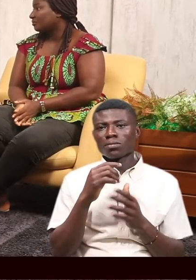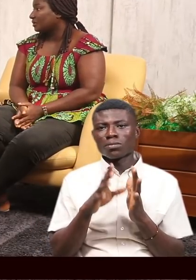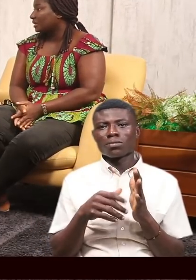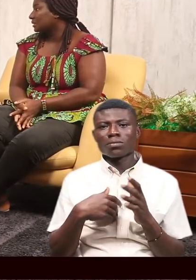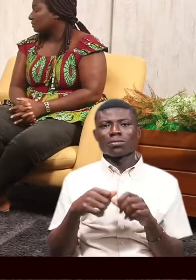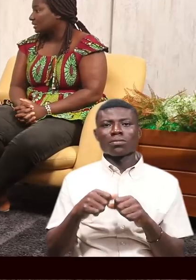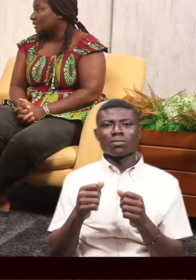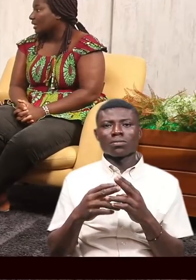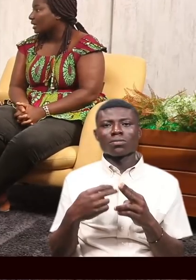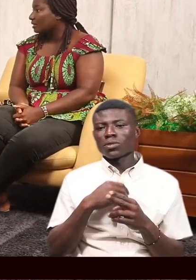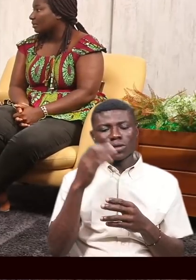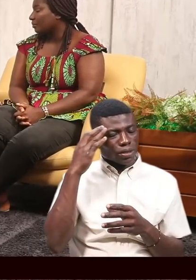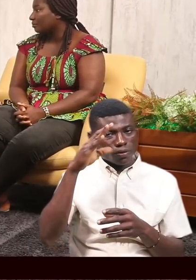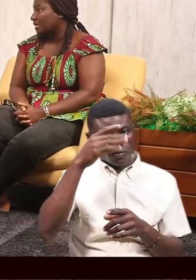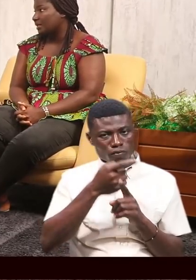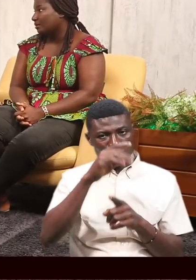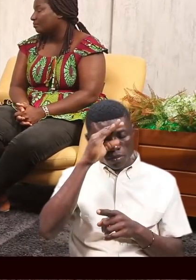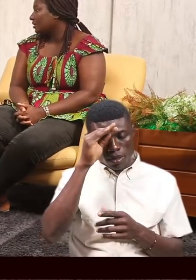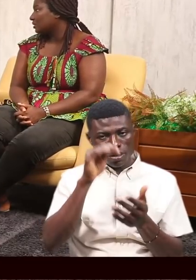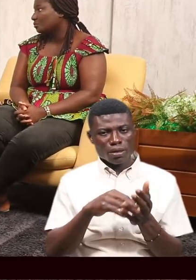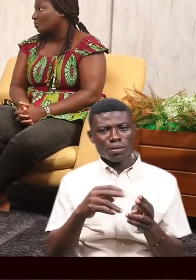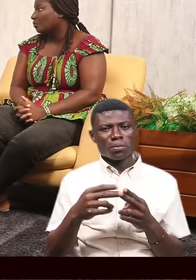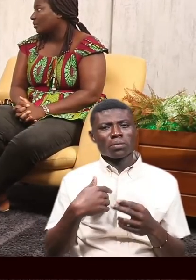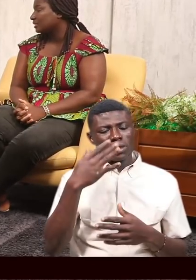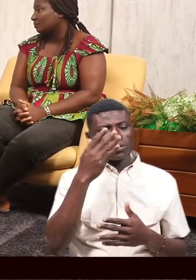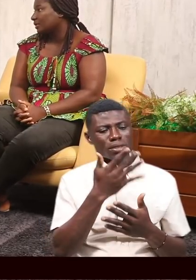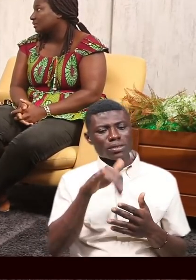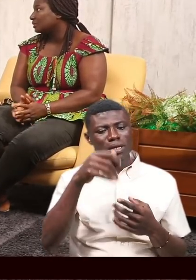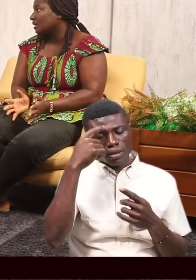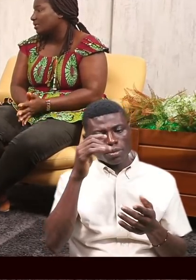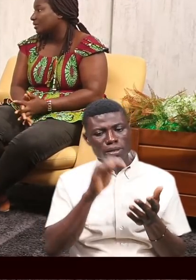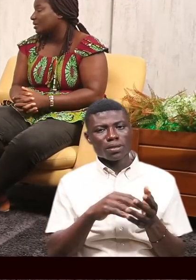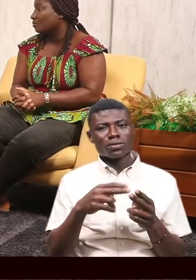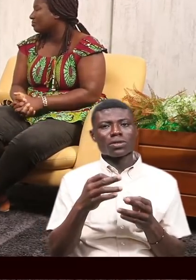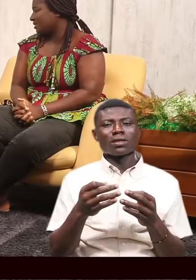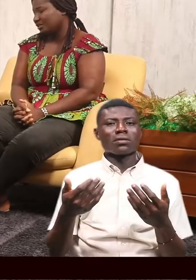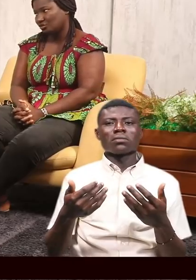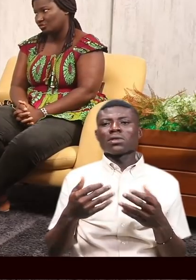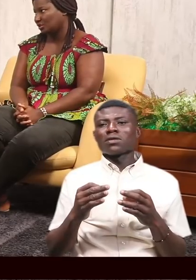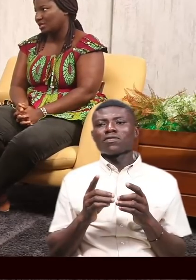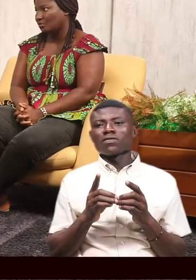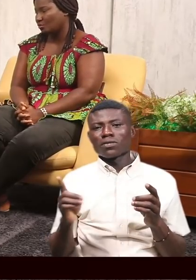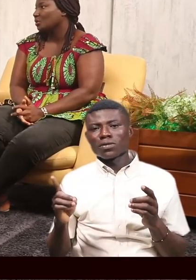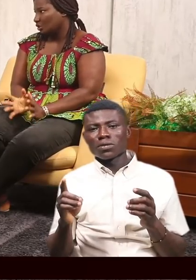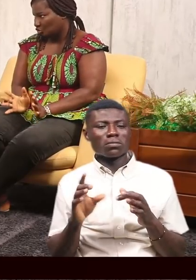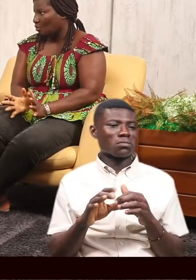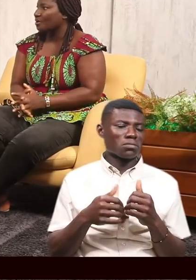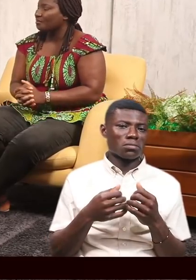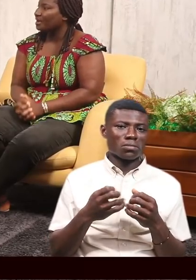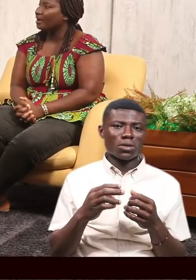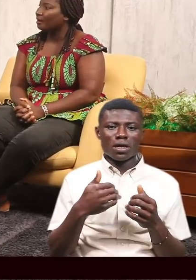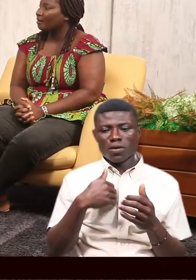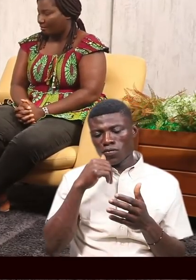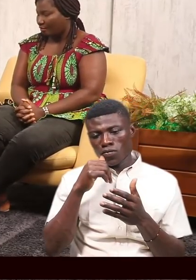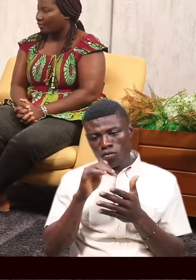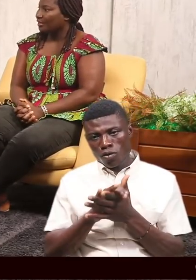chip on a trinity to maintain and can't be pim and mean tea or mom was and be antisavary no miniature to say into our